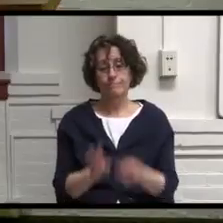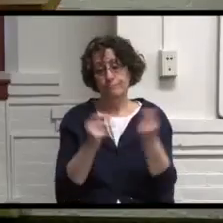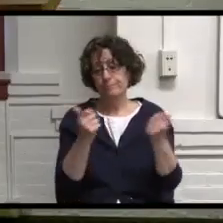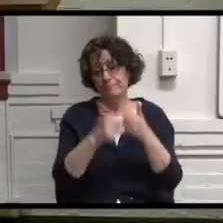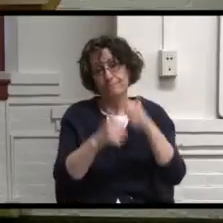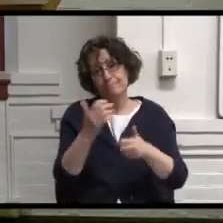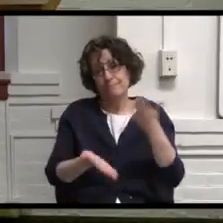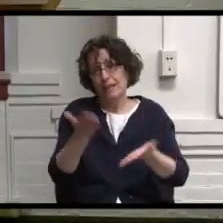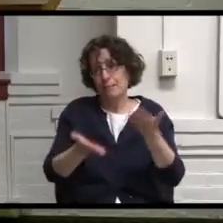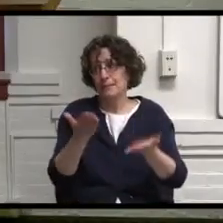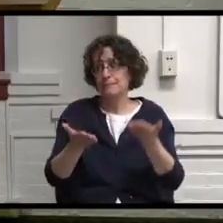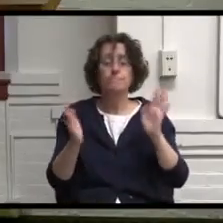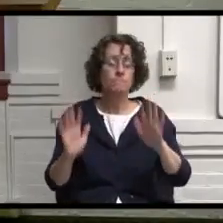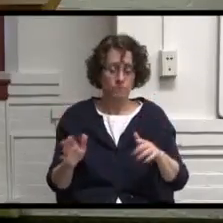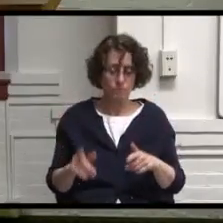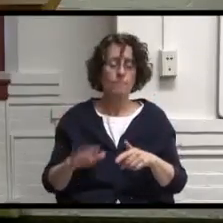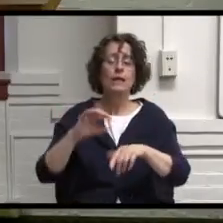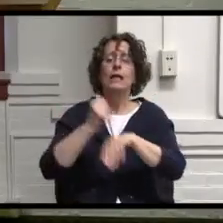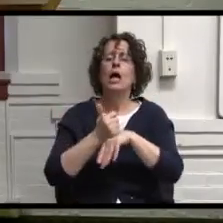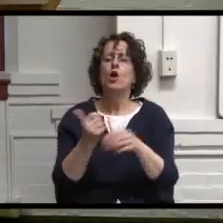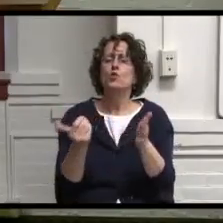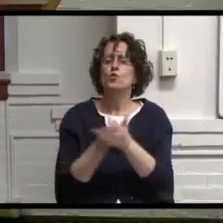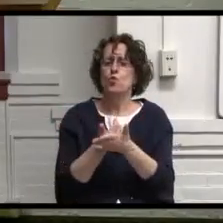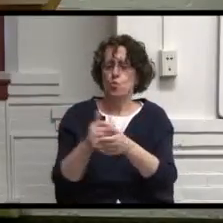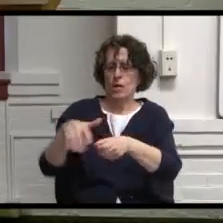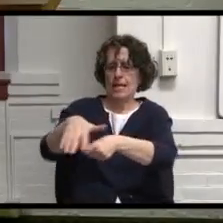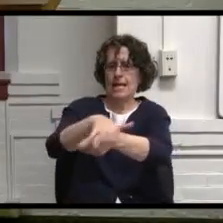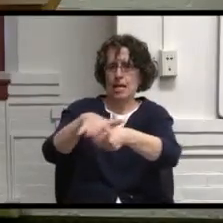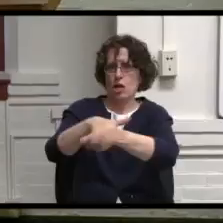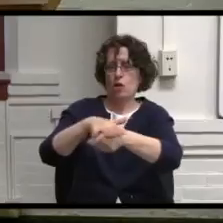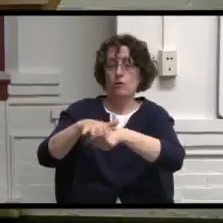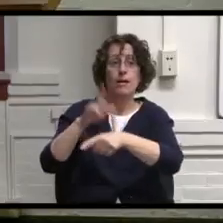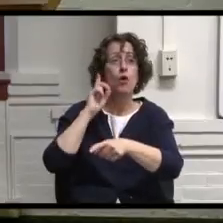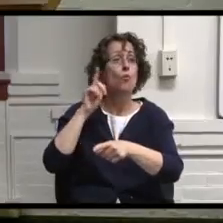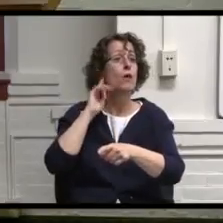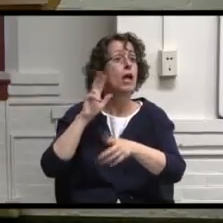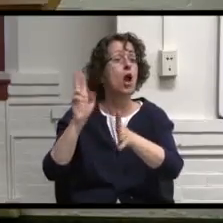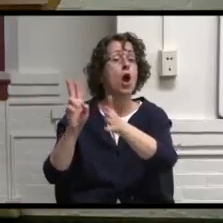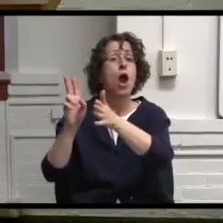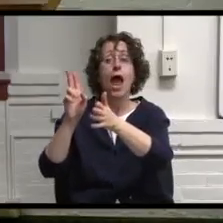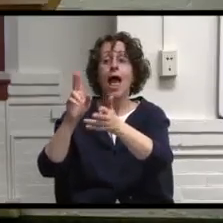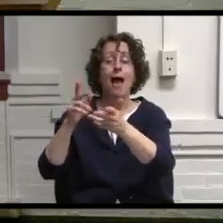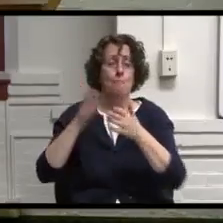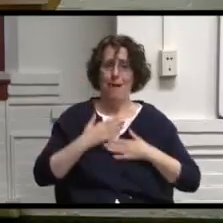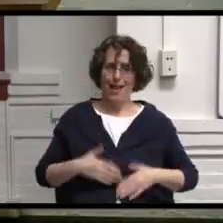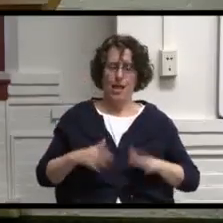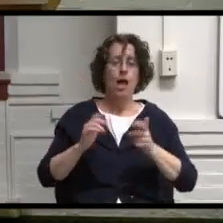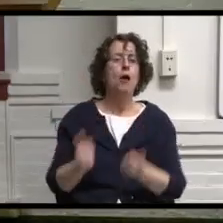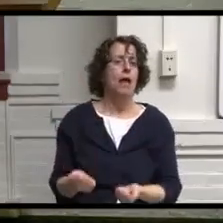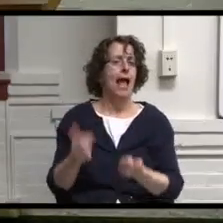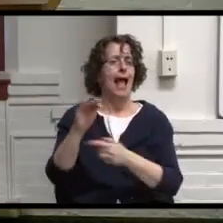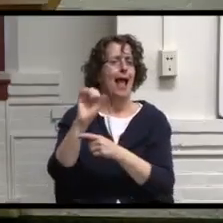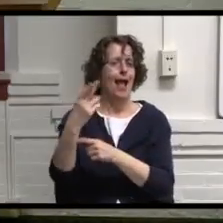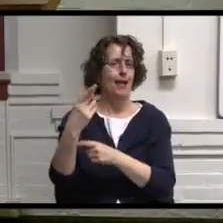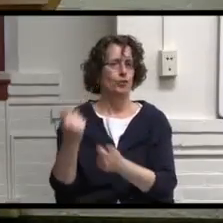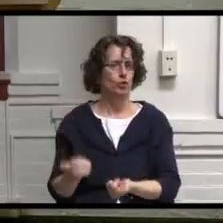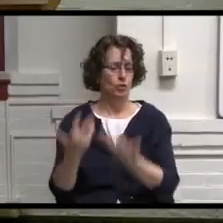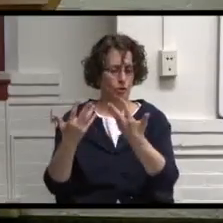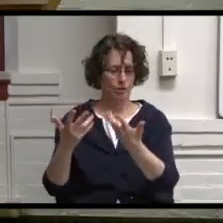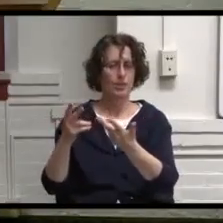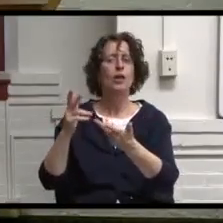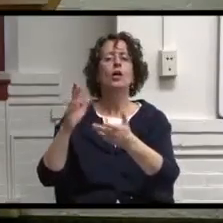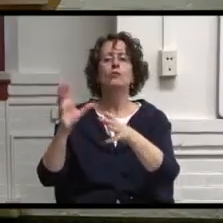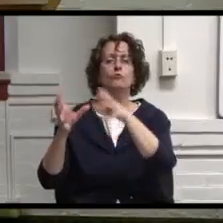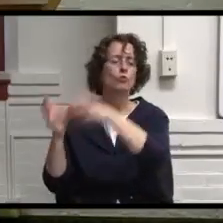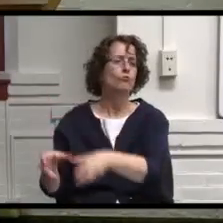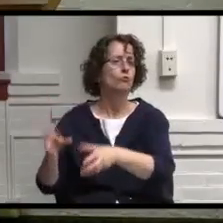Create a new section in Morningside Cemetery for the burial of cremains only. When we were here, I believe,